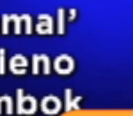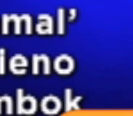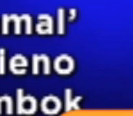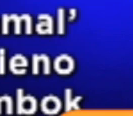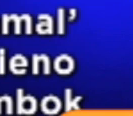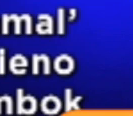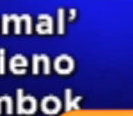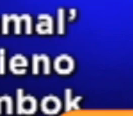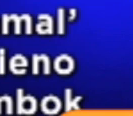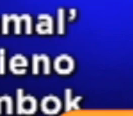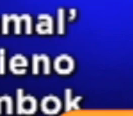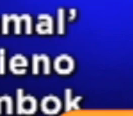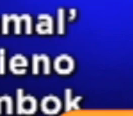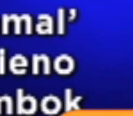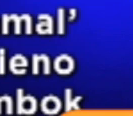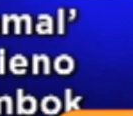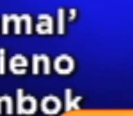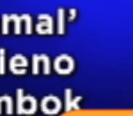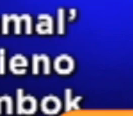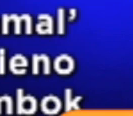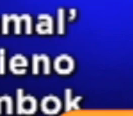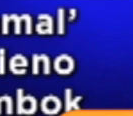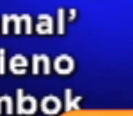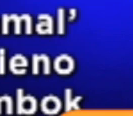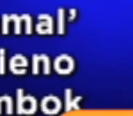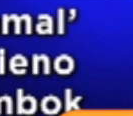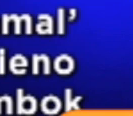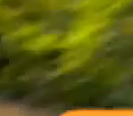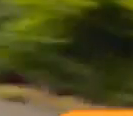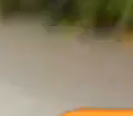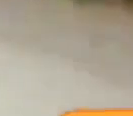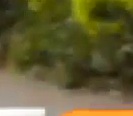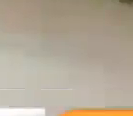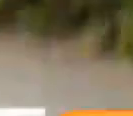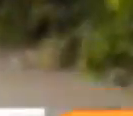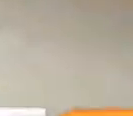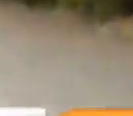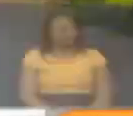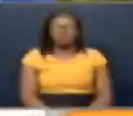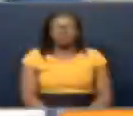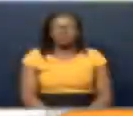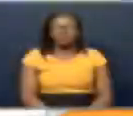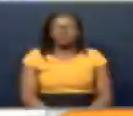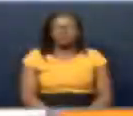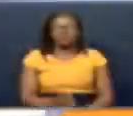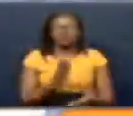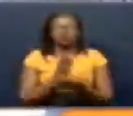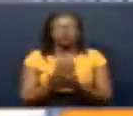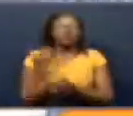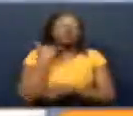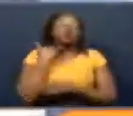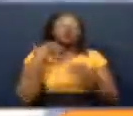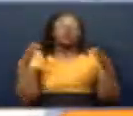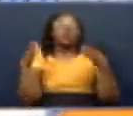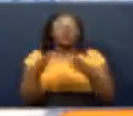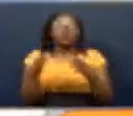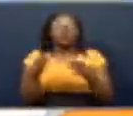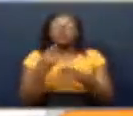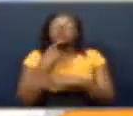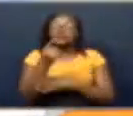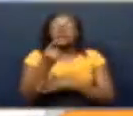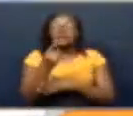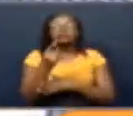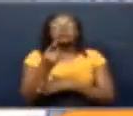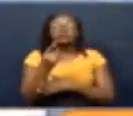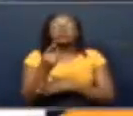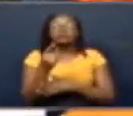detained until all the five suspects are produced. Despite the quote-unquote goons openly stating that they were acting in the